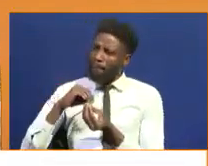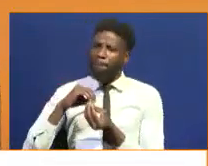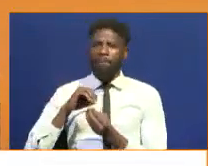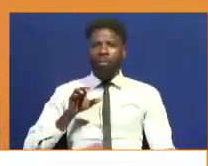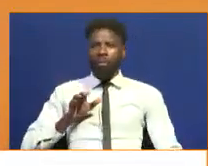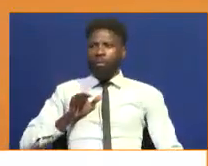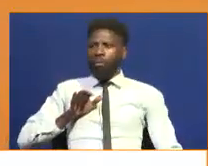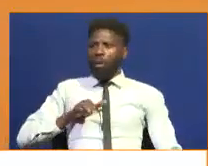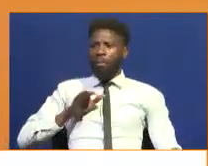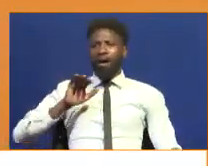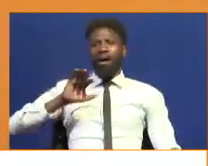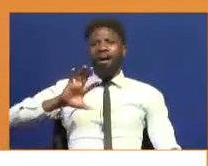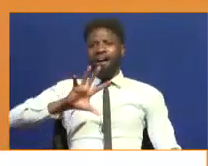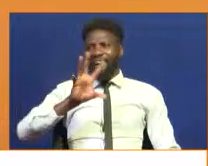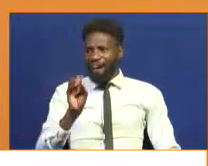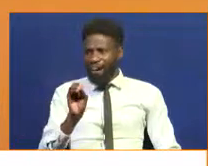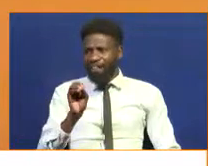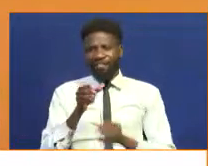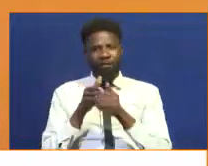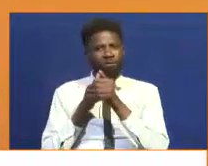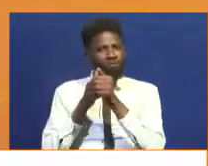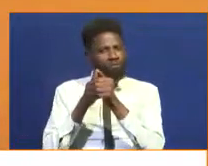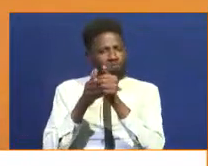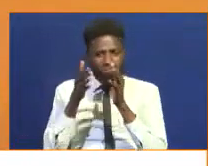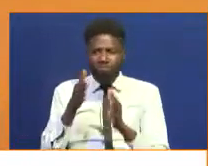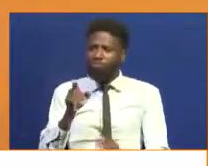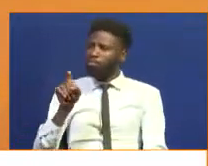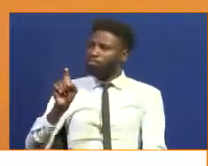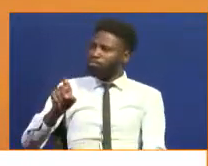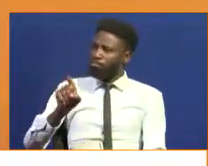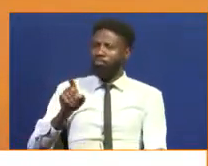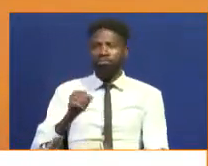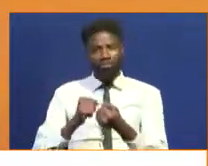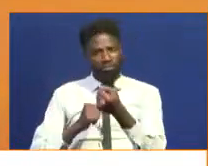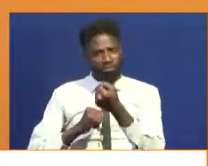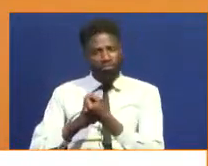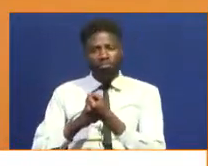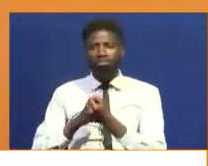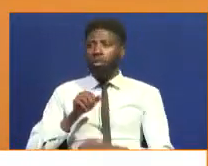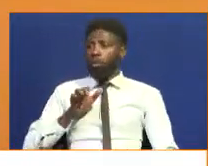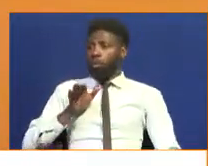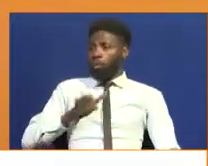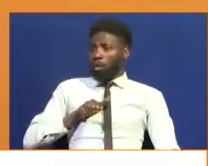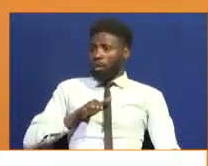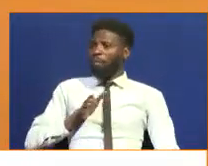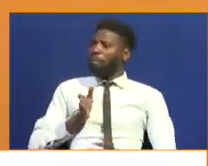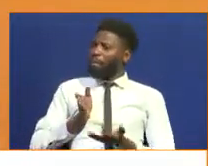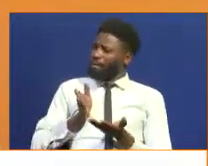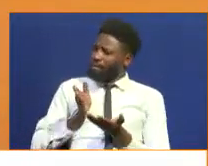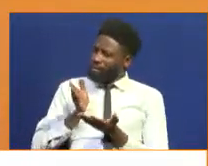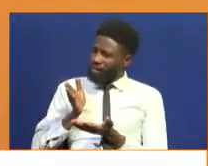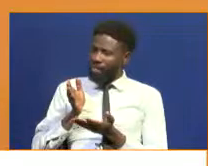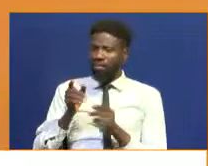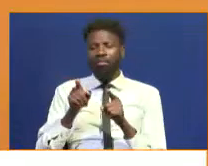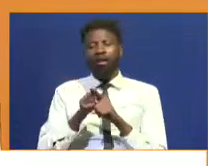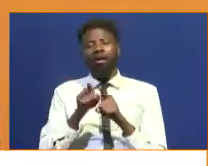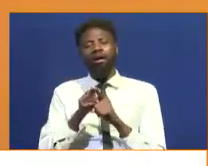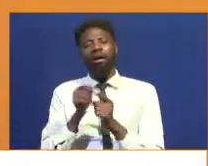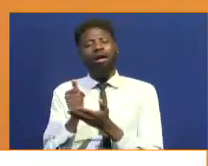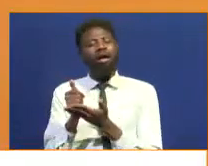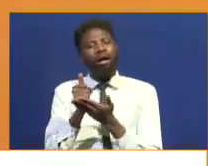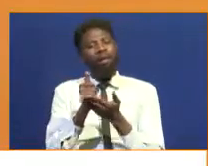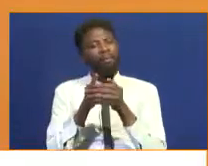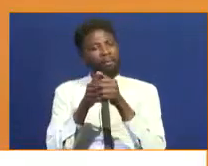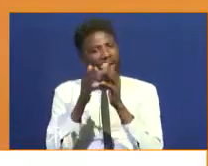women as leaders mm-hmm. and really support women to be out there and to be able to you know, to take